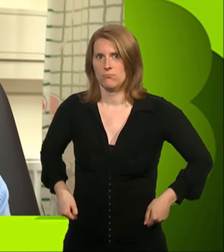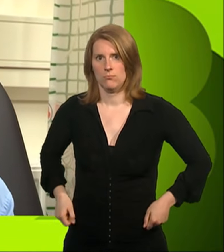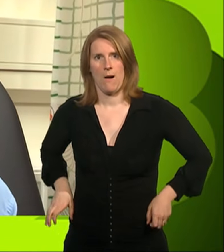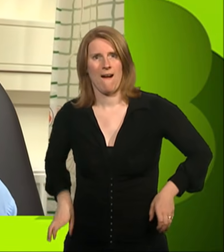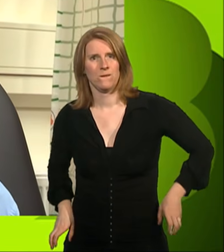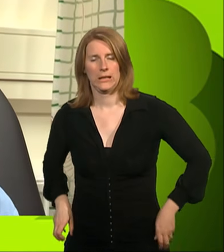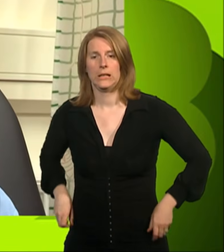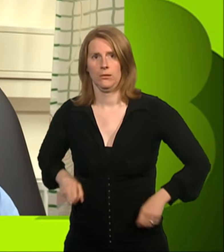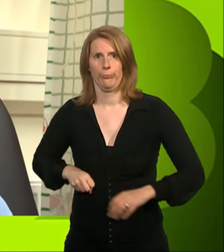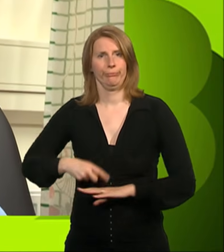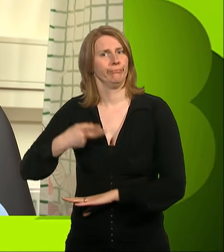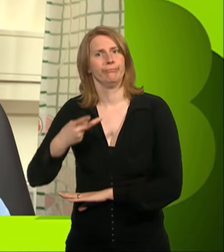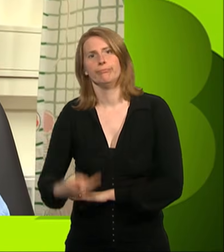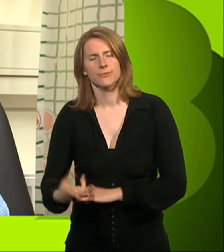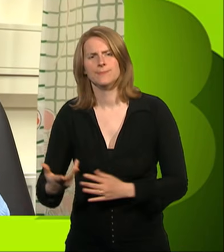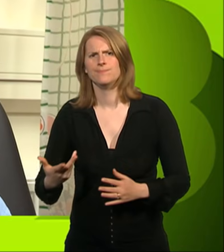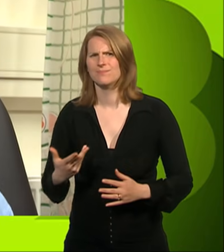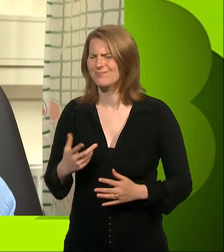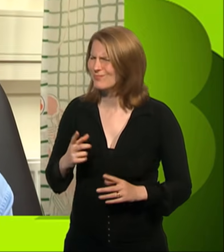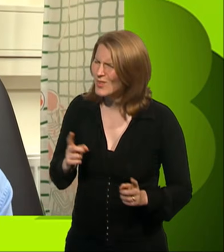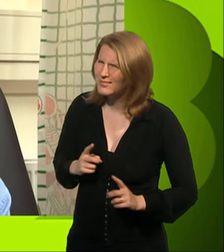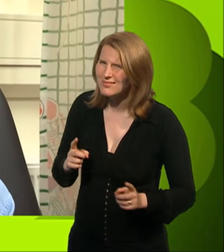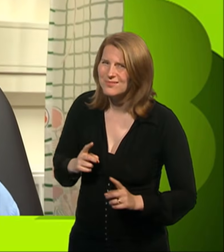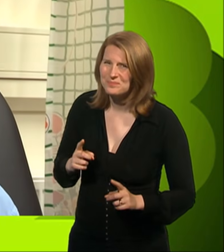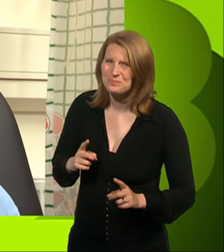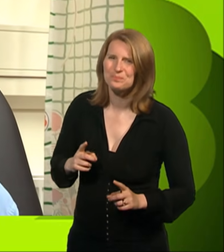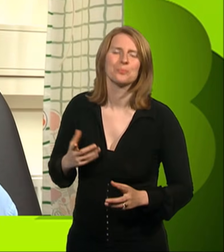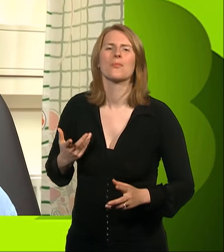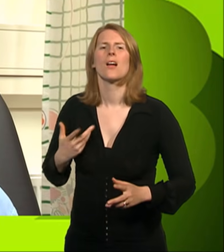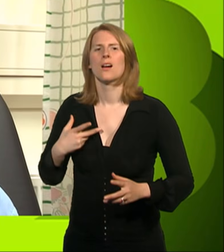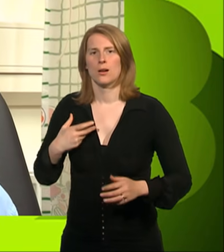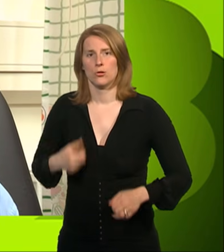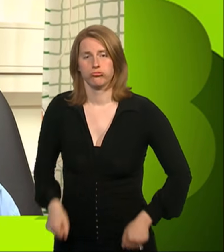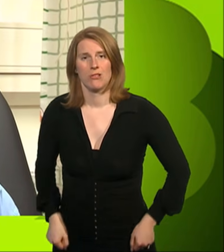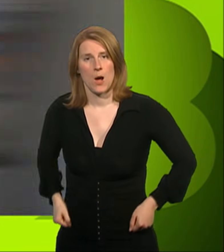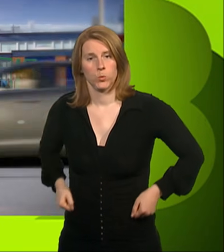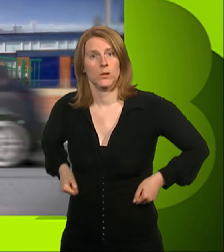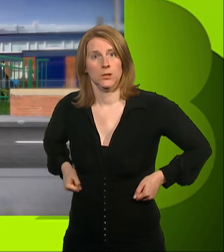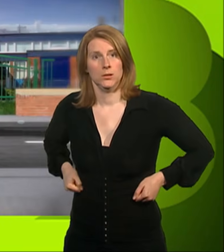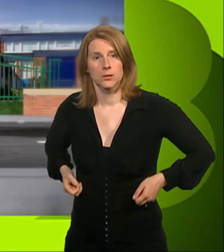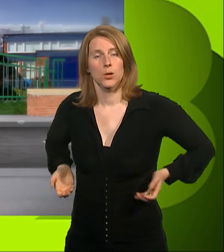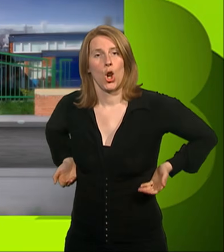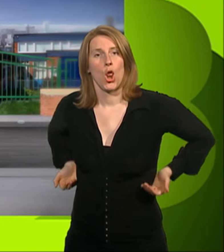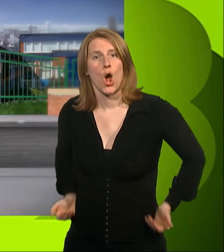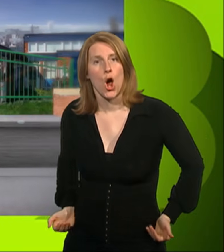did a leapfrog, but his pants were too low down. Hang on, let's get this story straight.